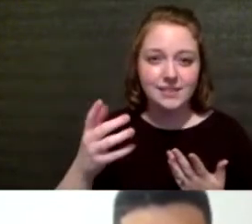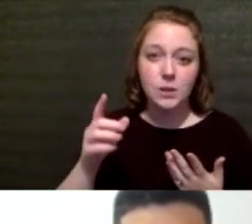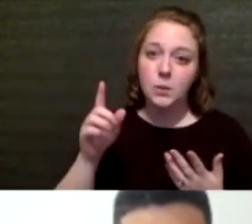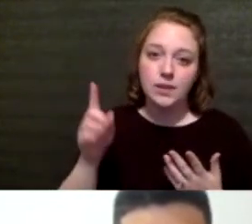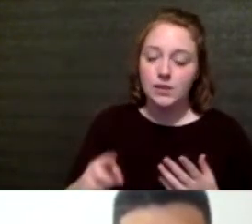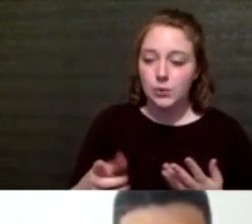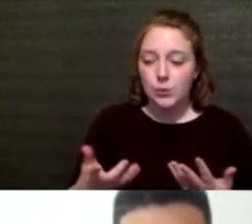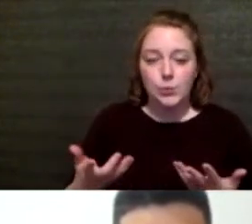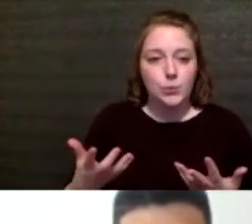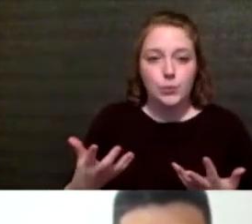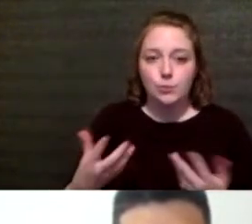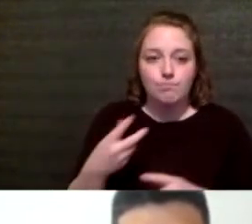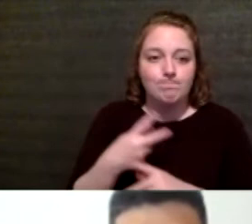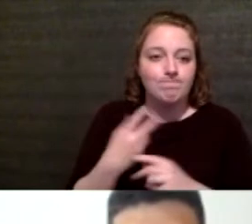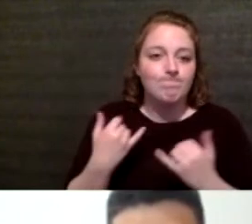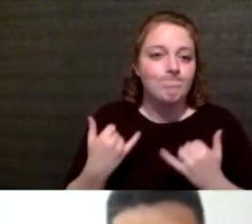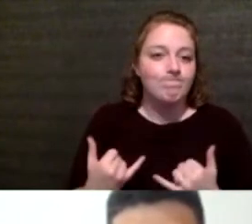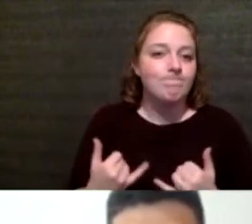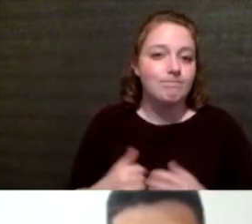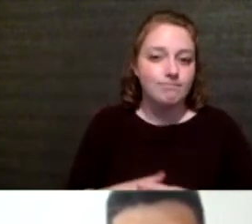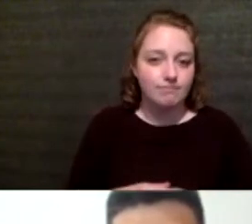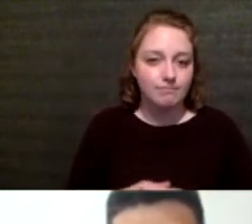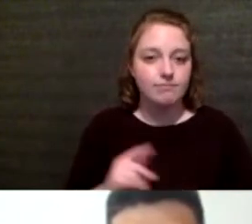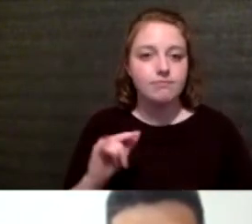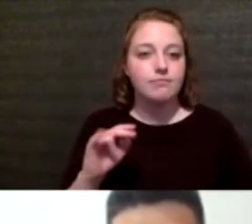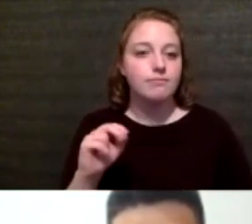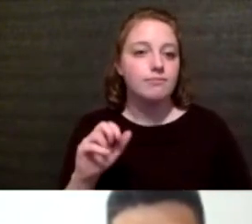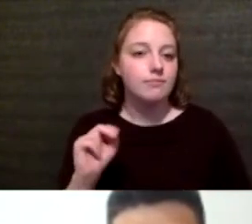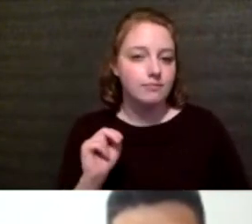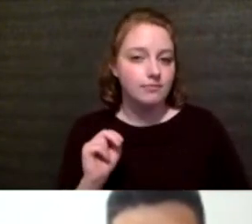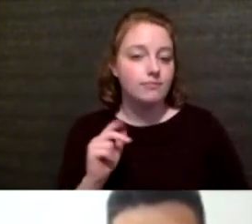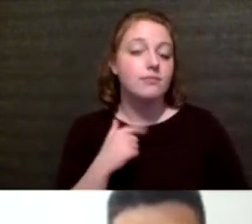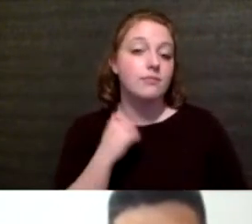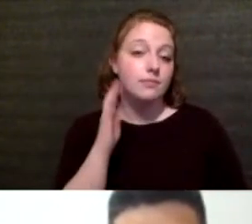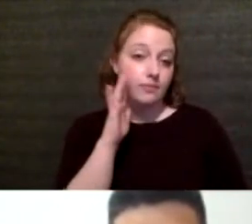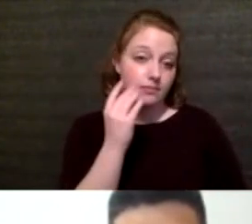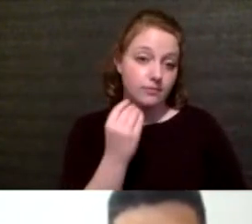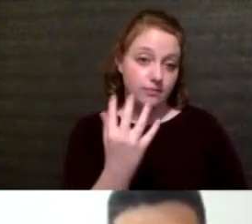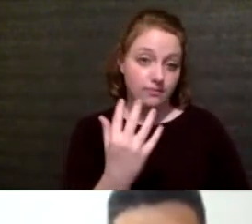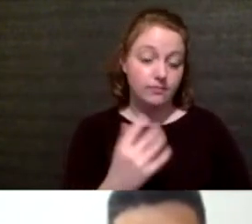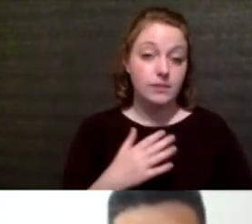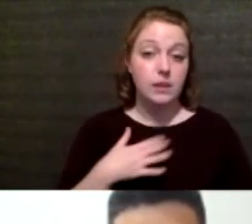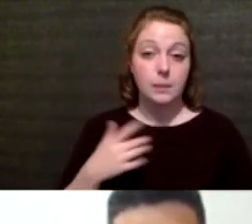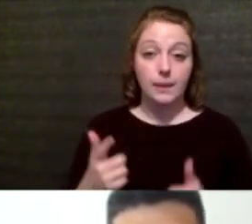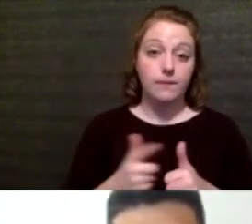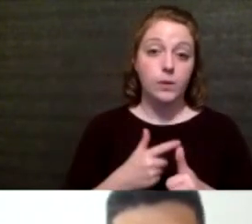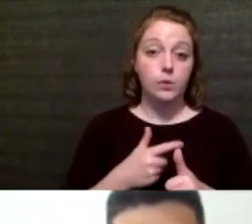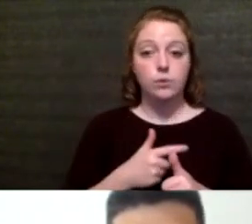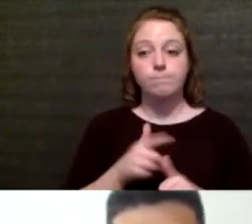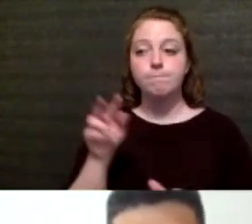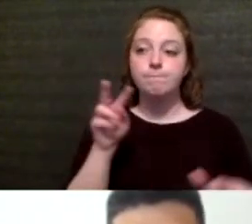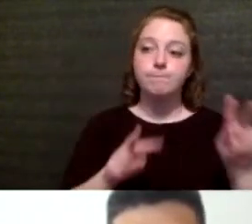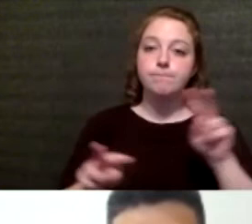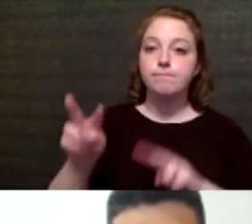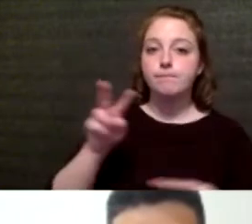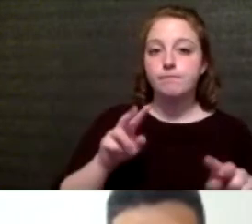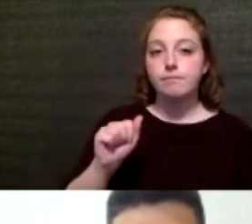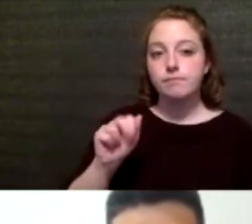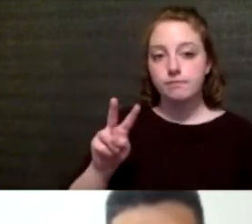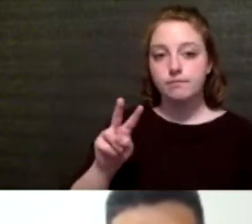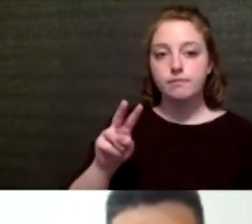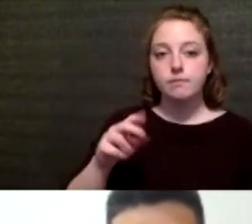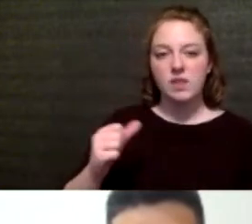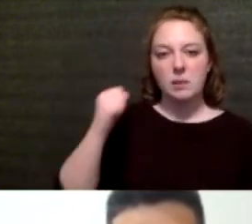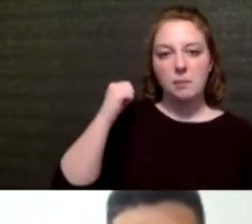of it. I will tell you when I, uh, my first walk through of Alta Vista on the back wing